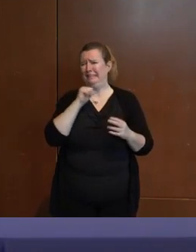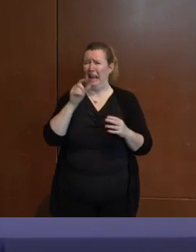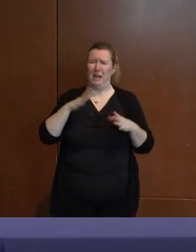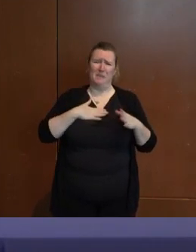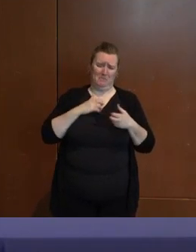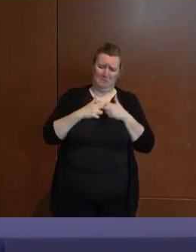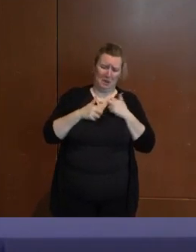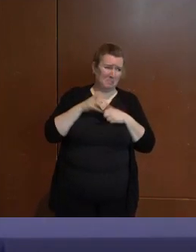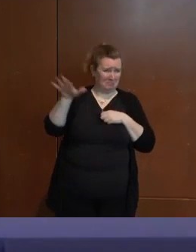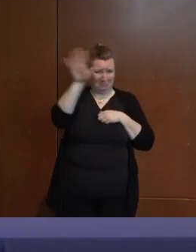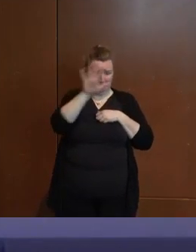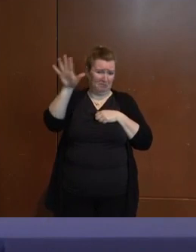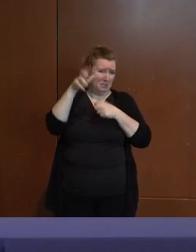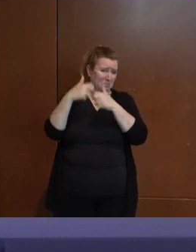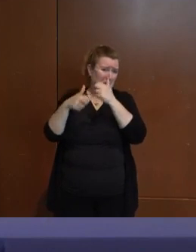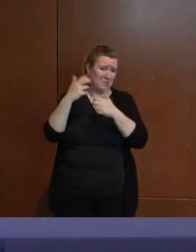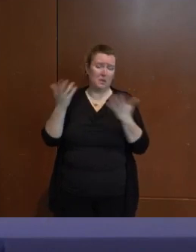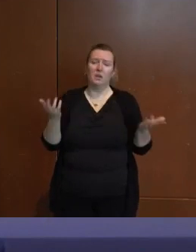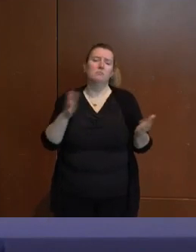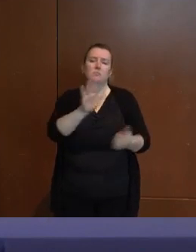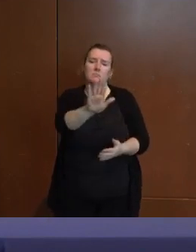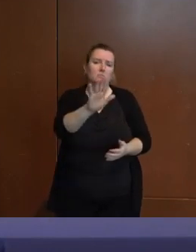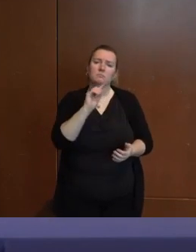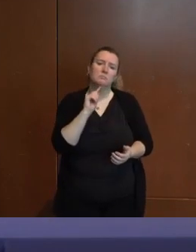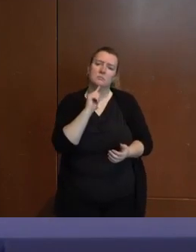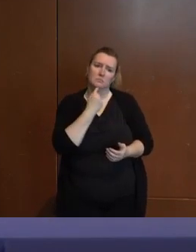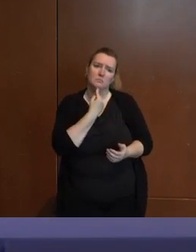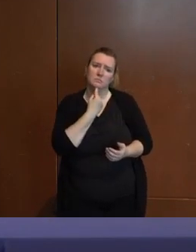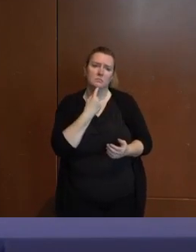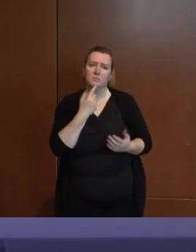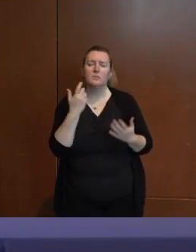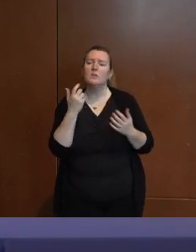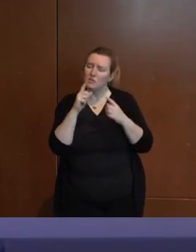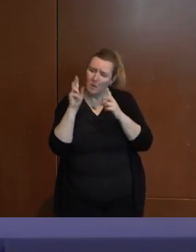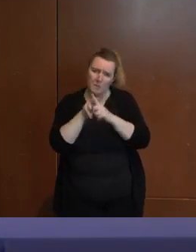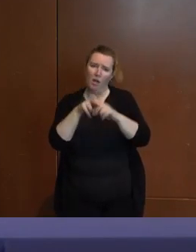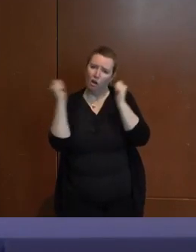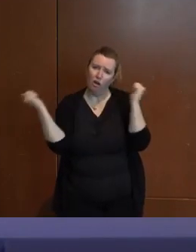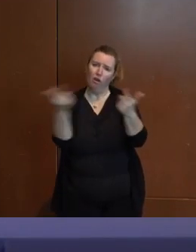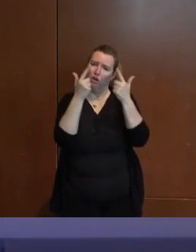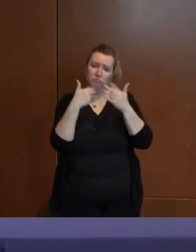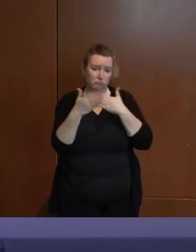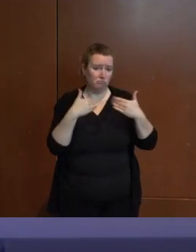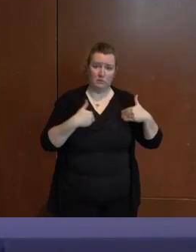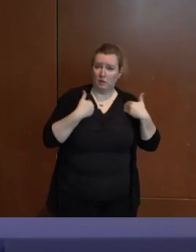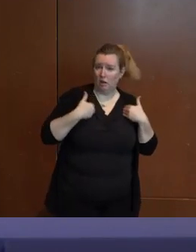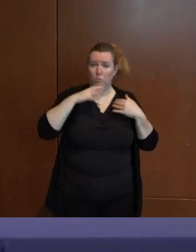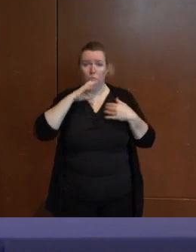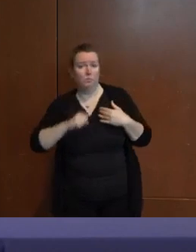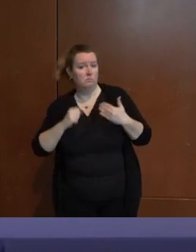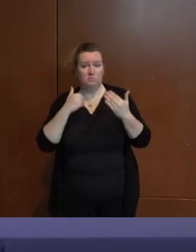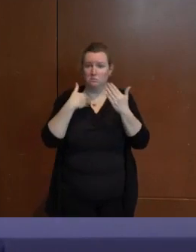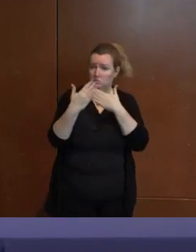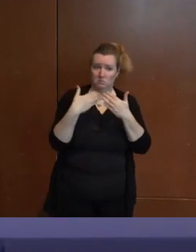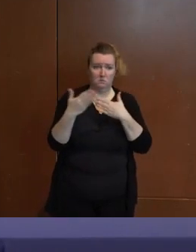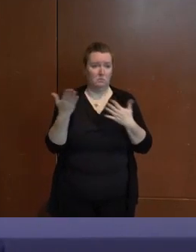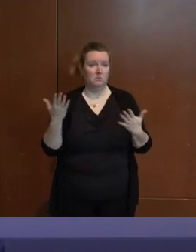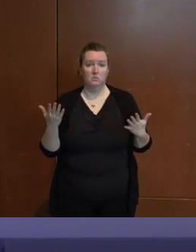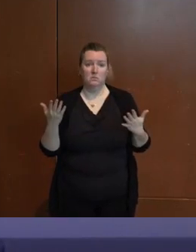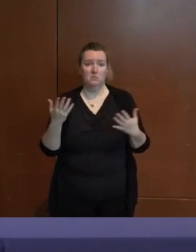it isn't. No one's above it. I referenced 2 deaths today of people who were in their 30s in the prime of their lives. There's